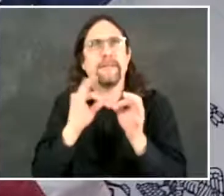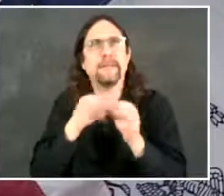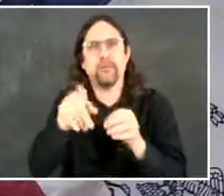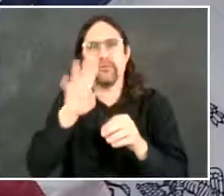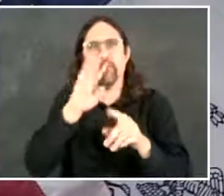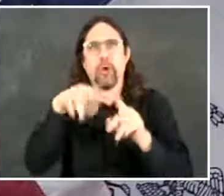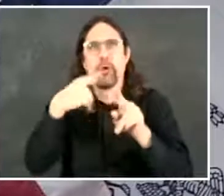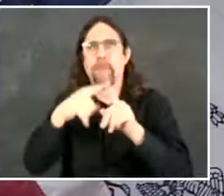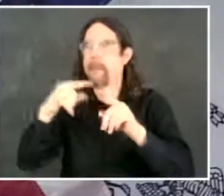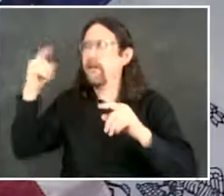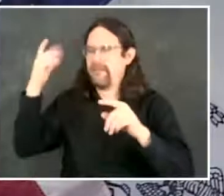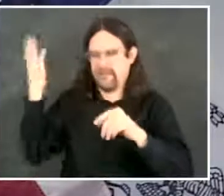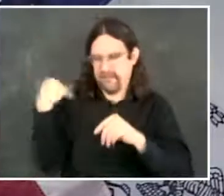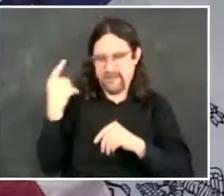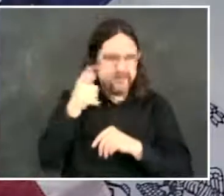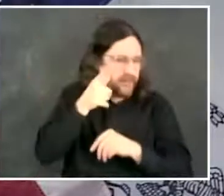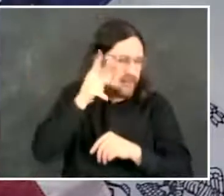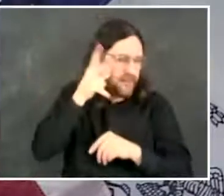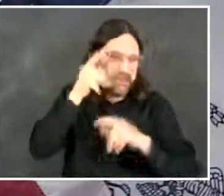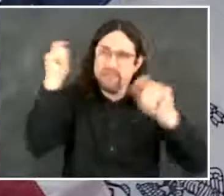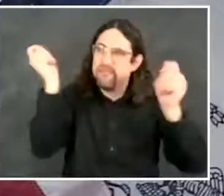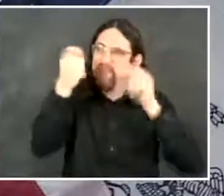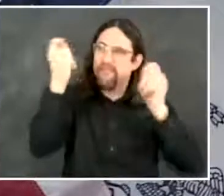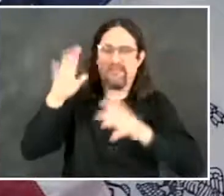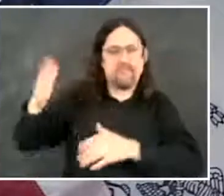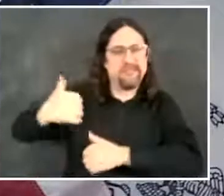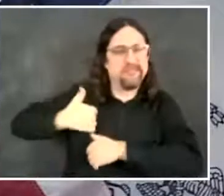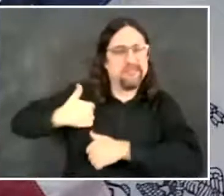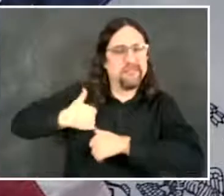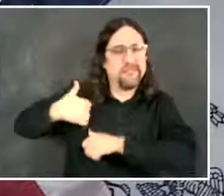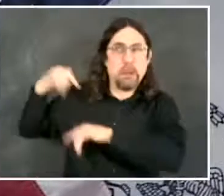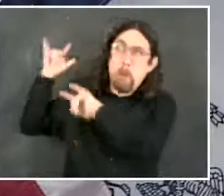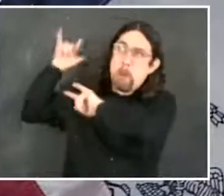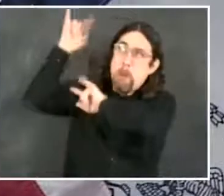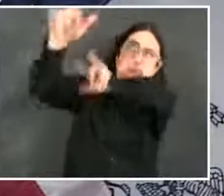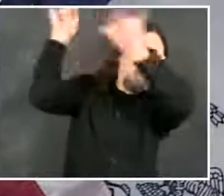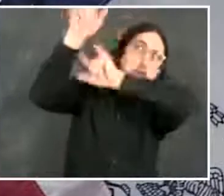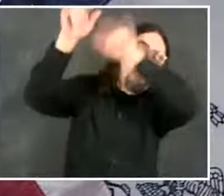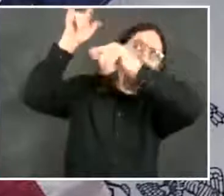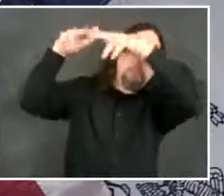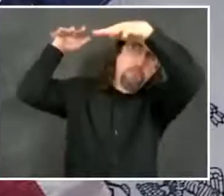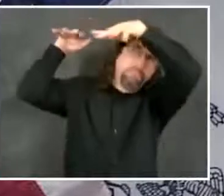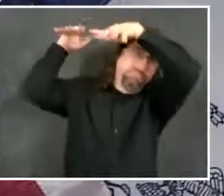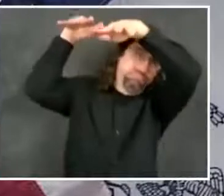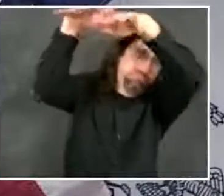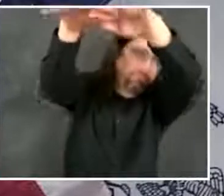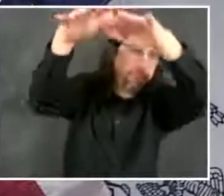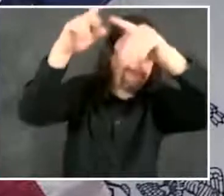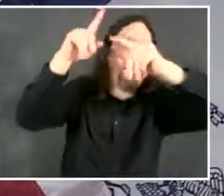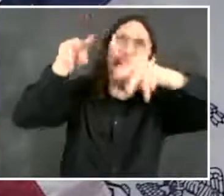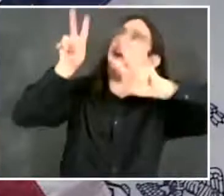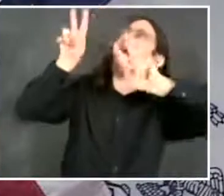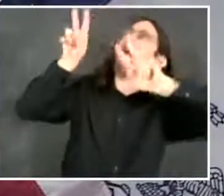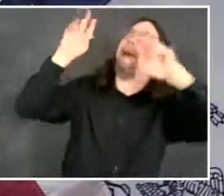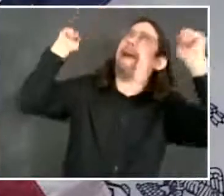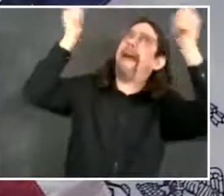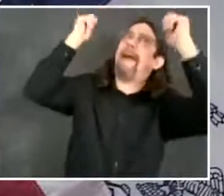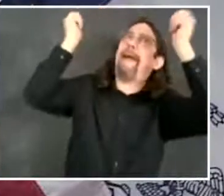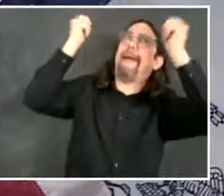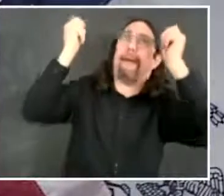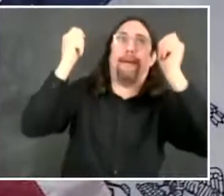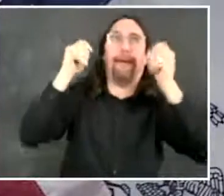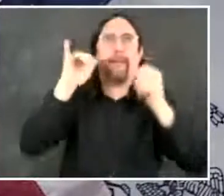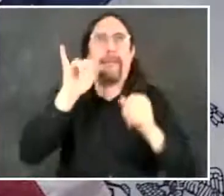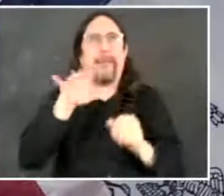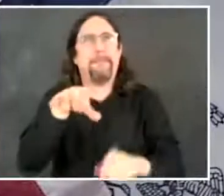distancing. I'm sure there are some places where it wasn't good enough, and I don't like that. That is very different than an organized gathering